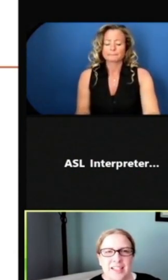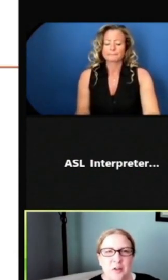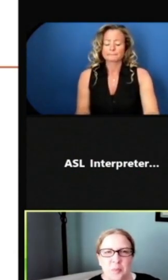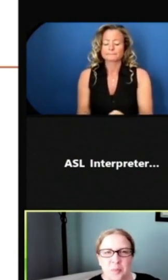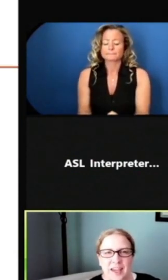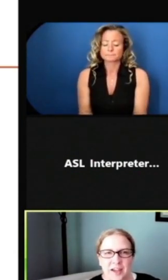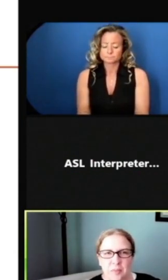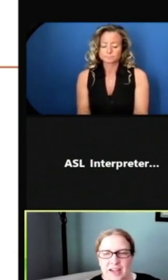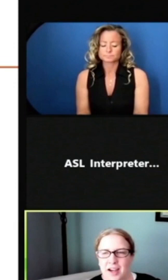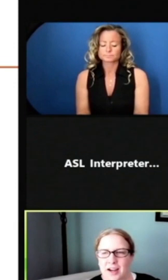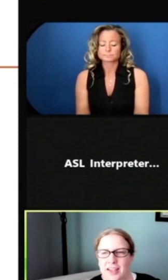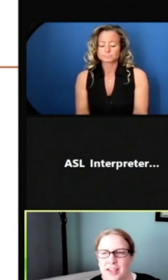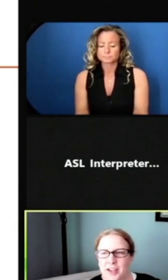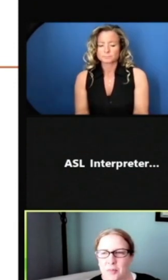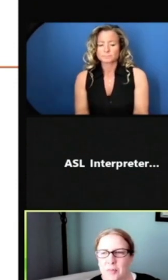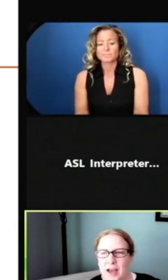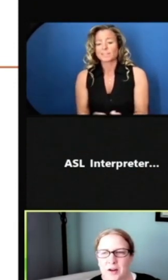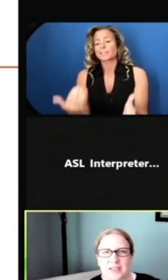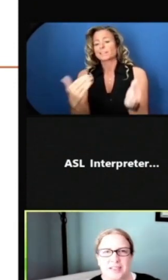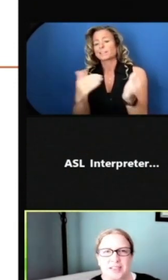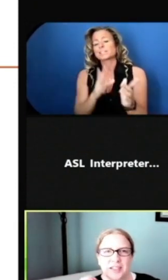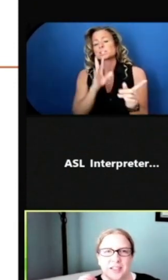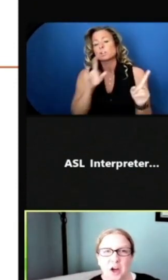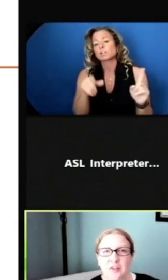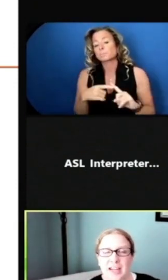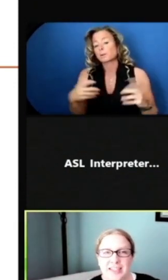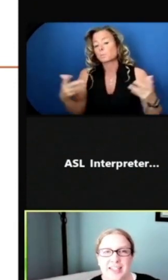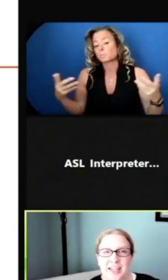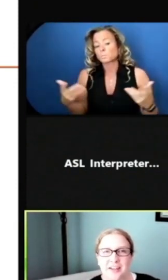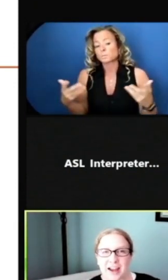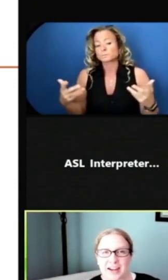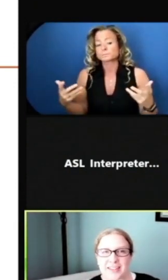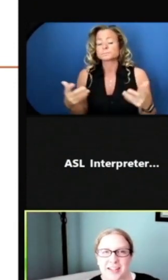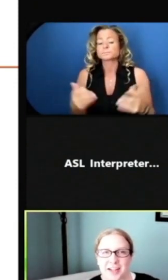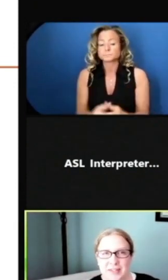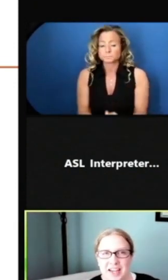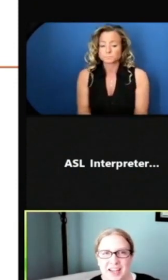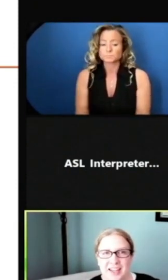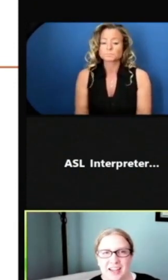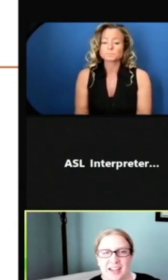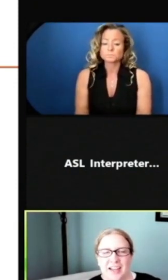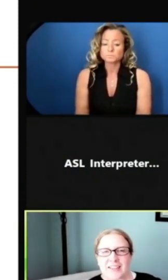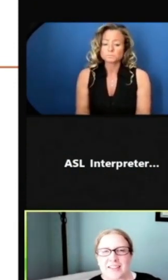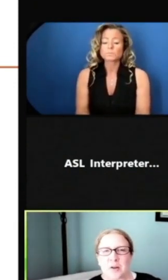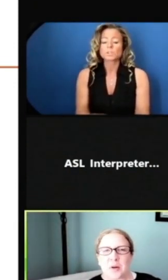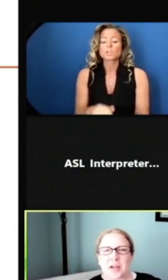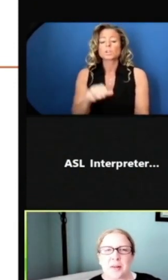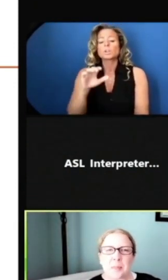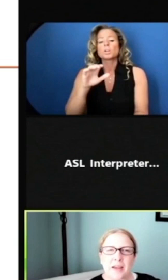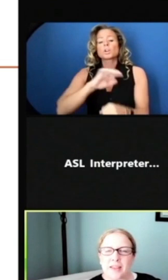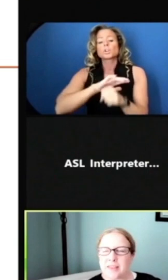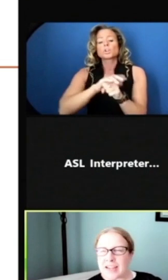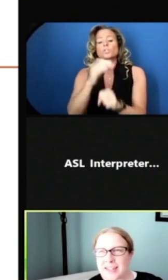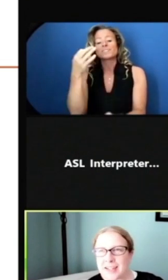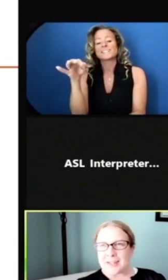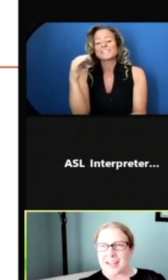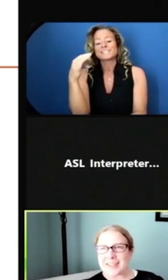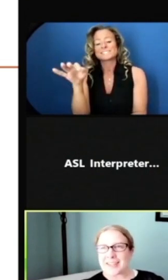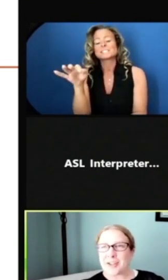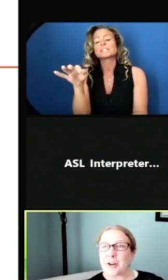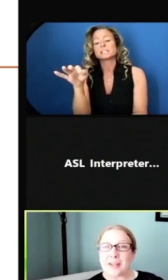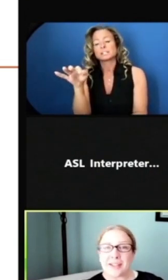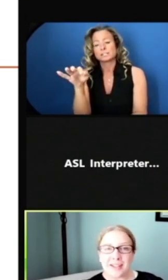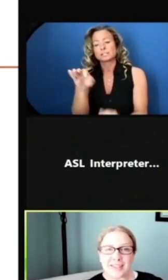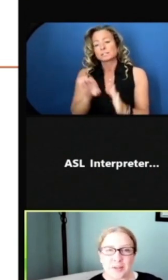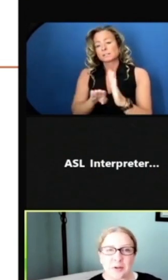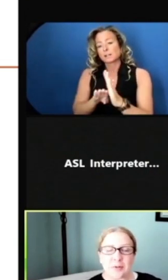I'd like to begin by talking about COVID-19 vaccine uptake. So vaccine uptake